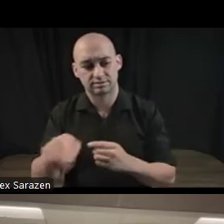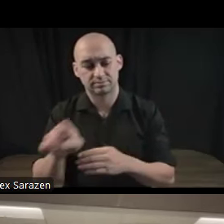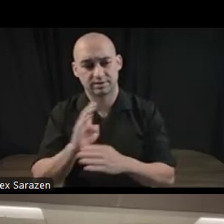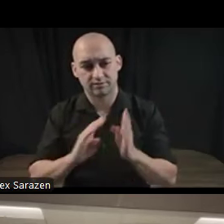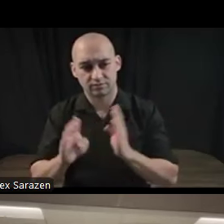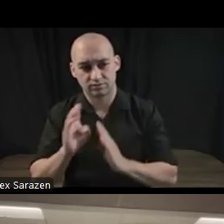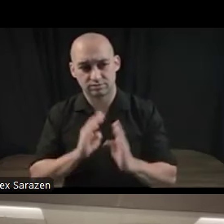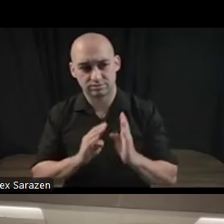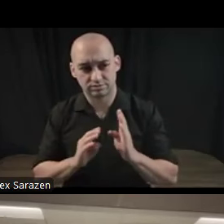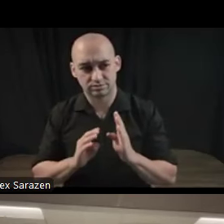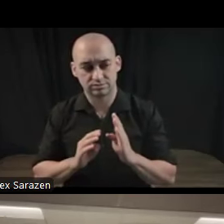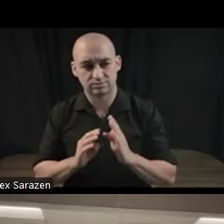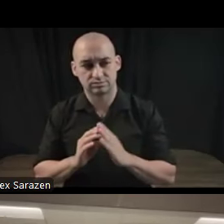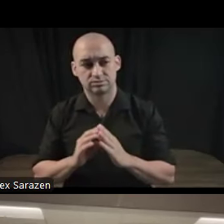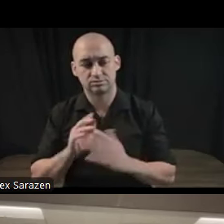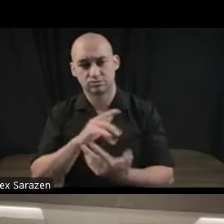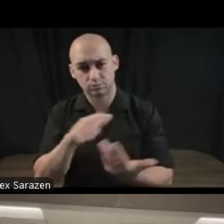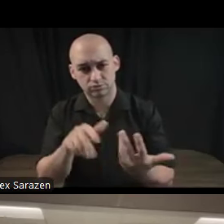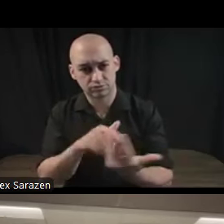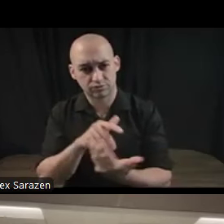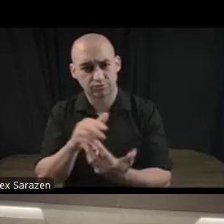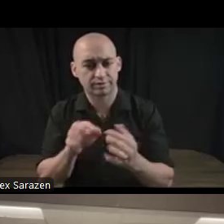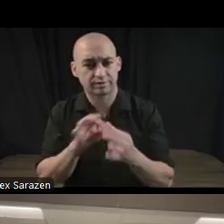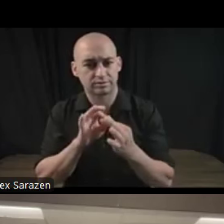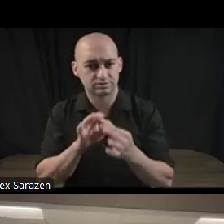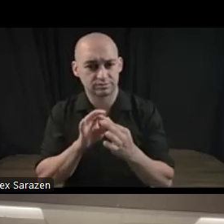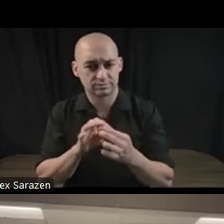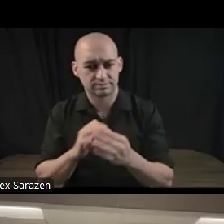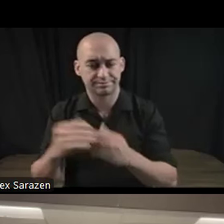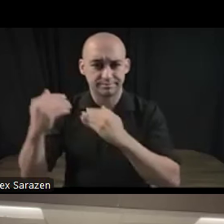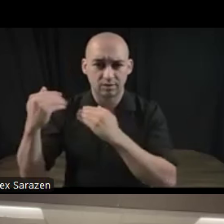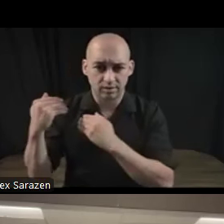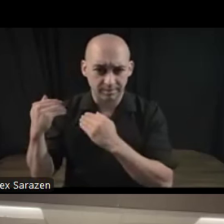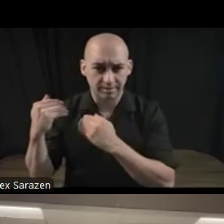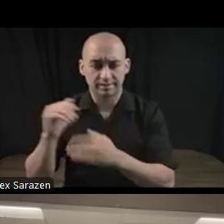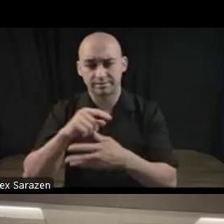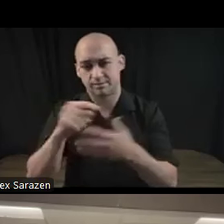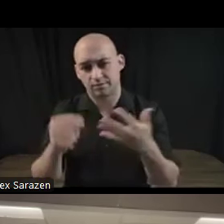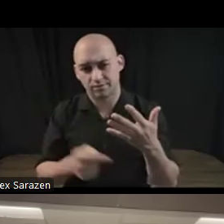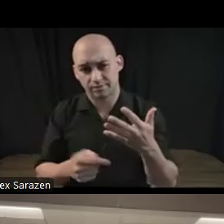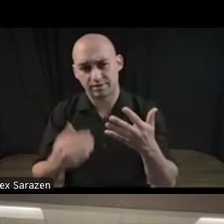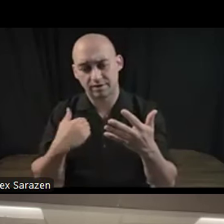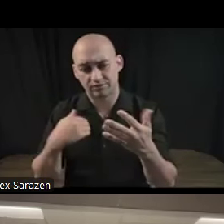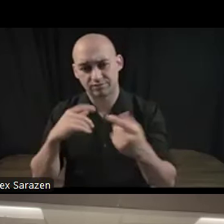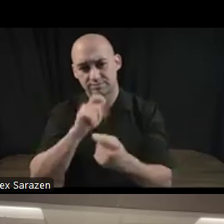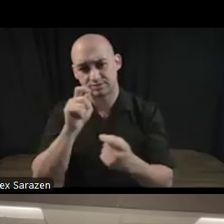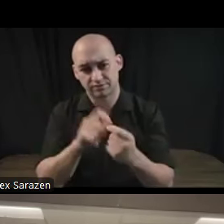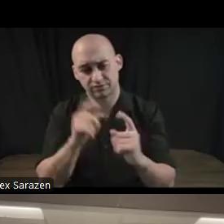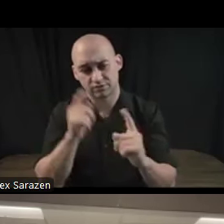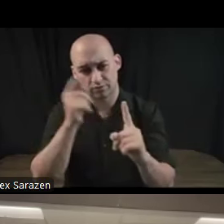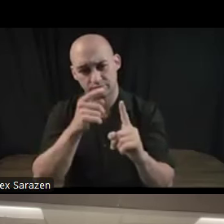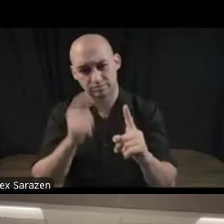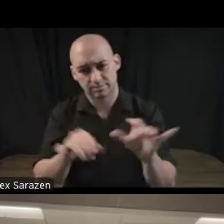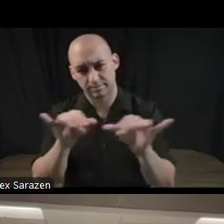those social relationships, the accountability, all of that, having specific goals, measuring those